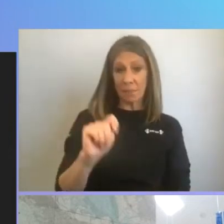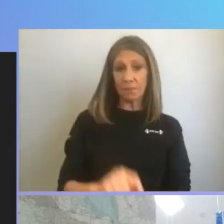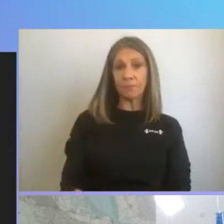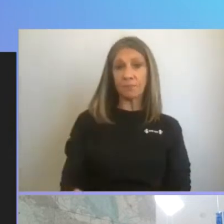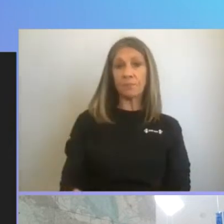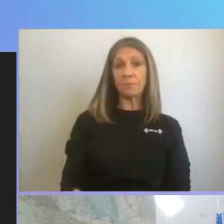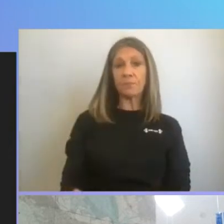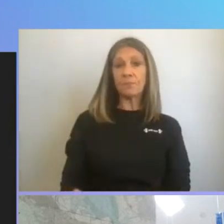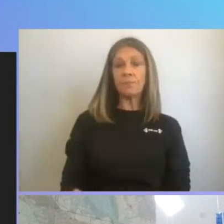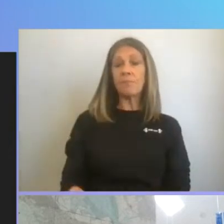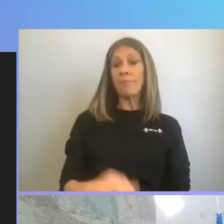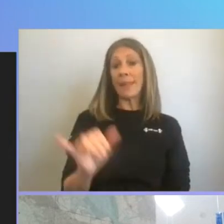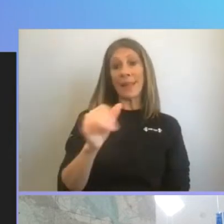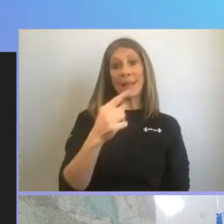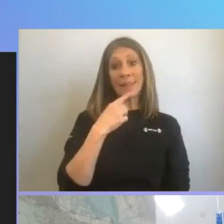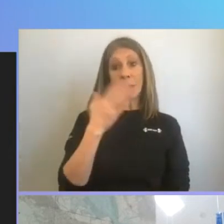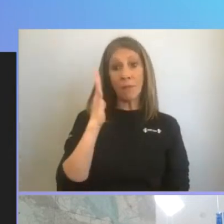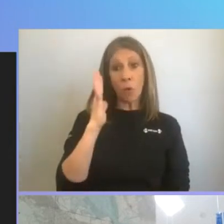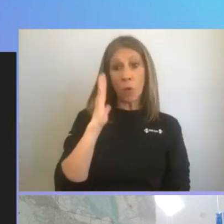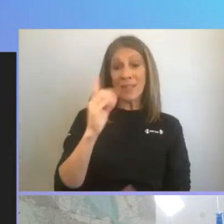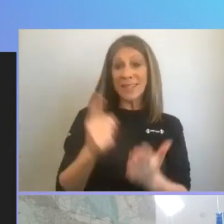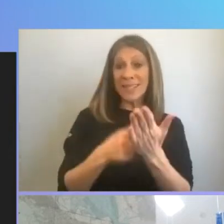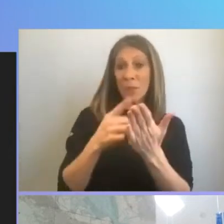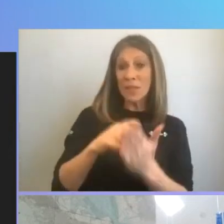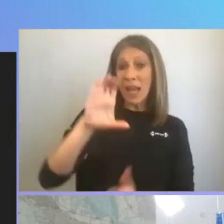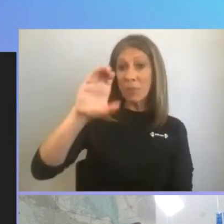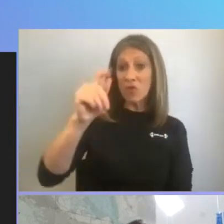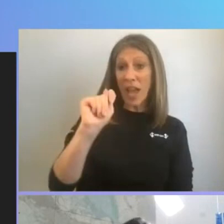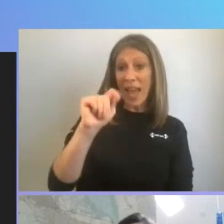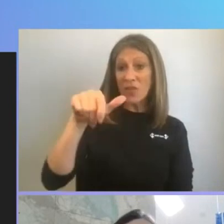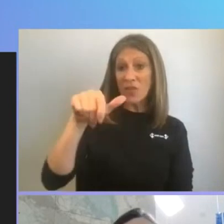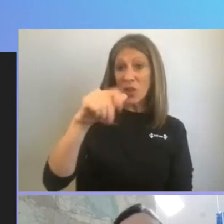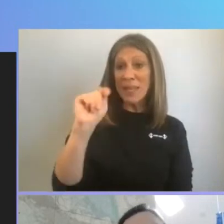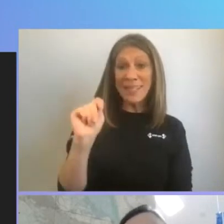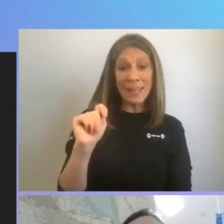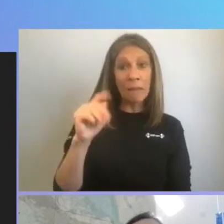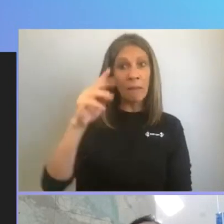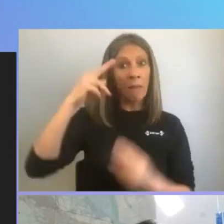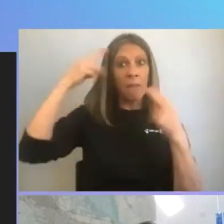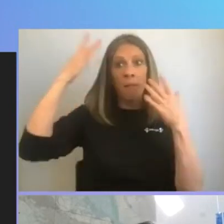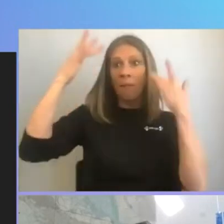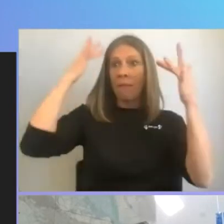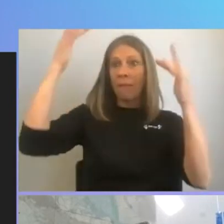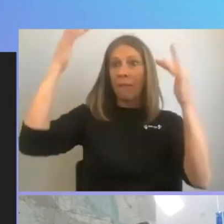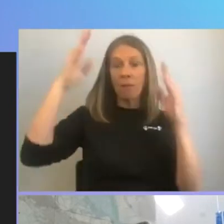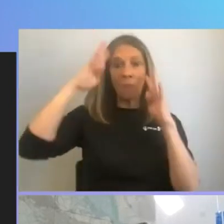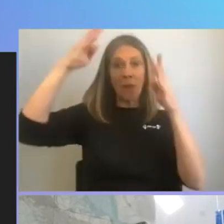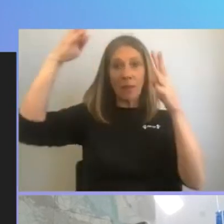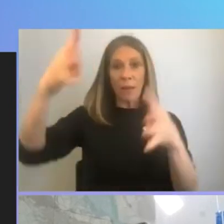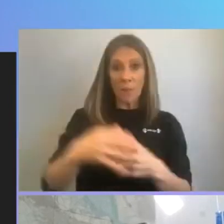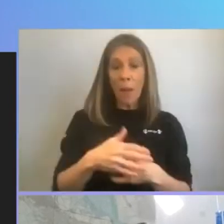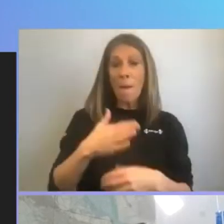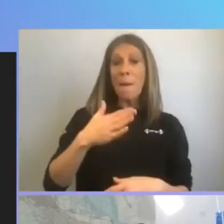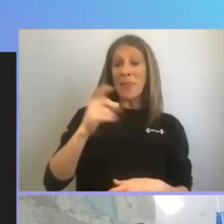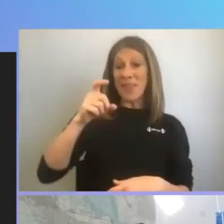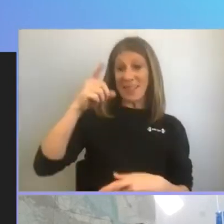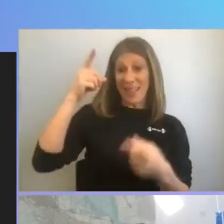As I mentioned before, sometimes ChatGPT hallucinates. This literally happened yesterday. My